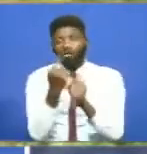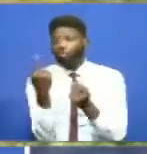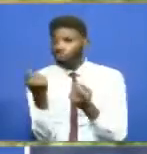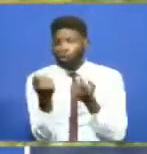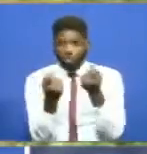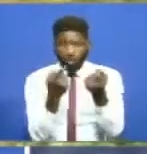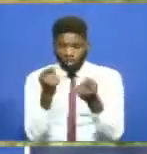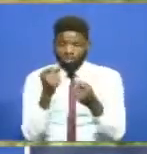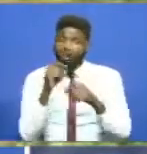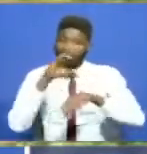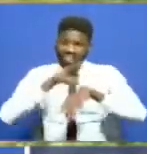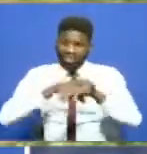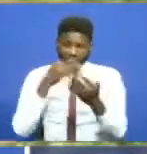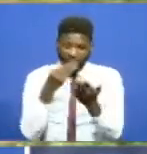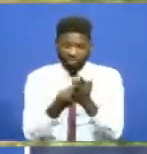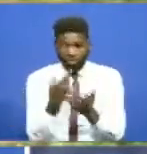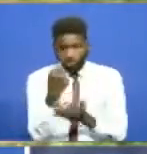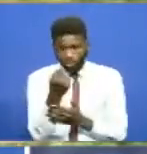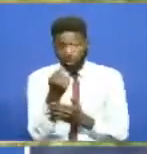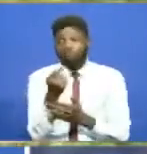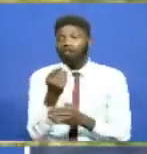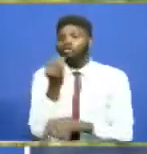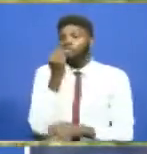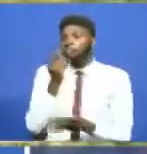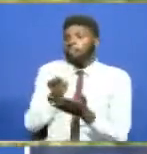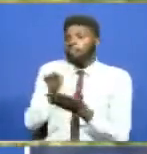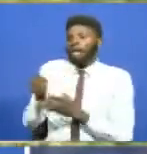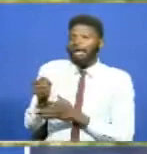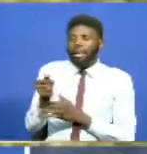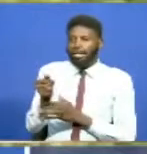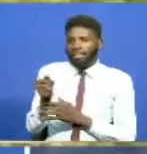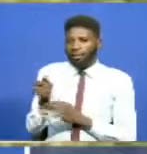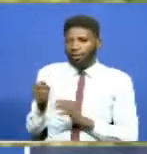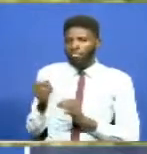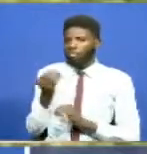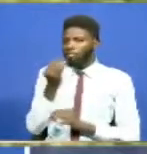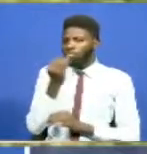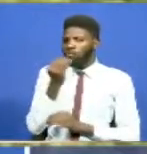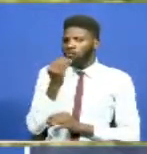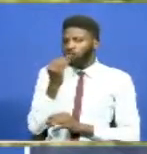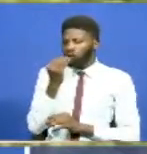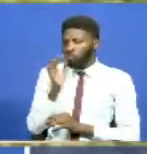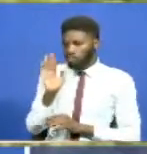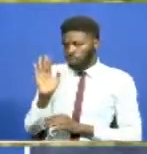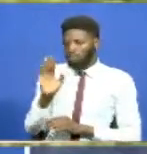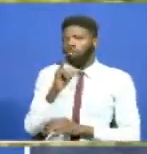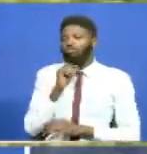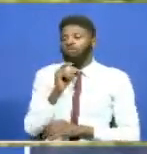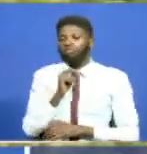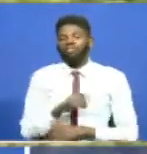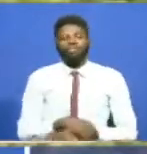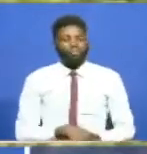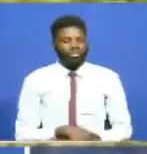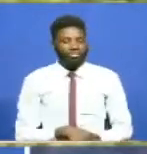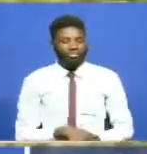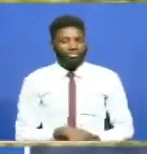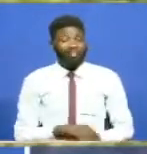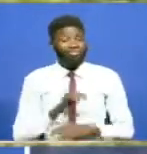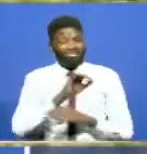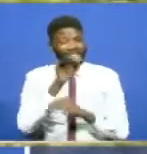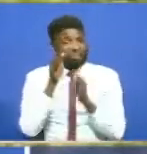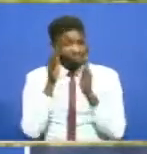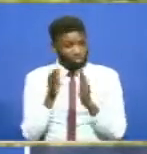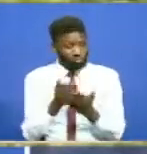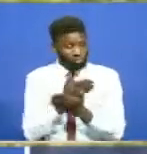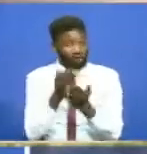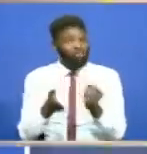the little she gets, she buys food for the boy. We urge that if there is anybody who can be of help to him, kindly assist,